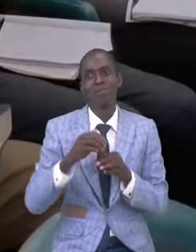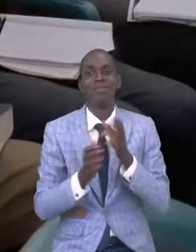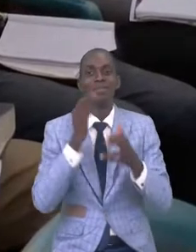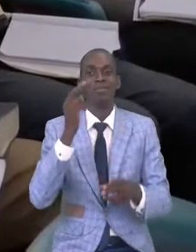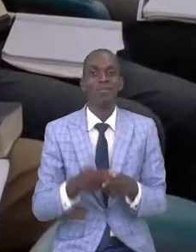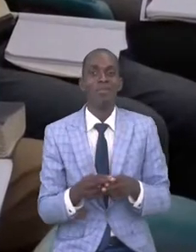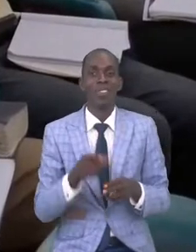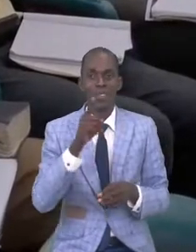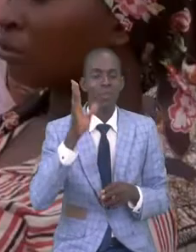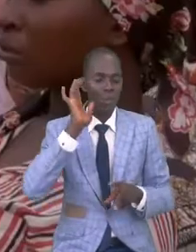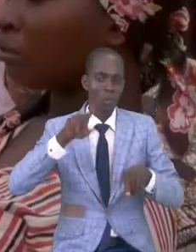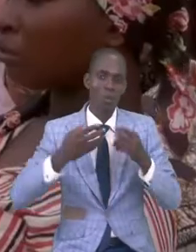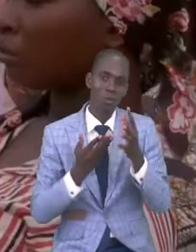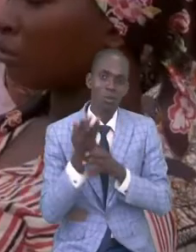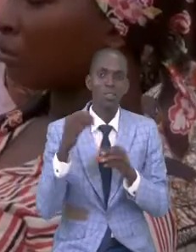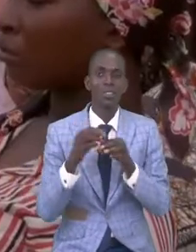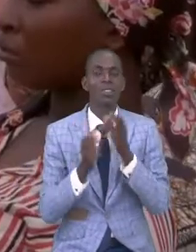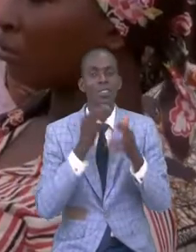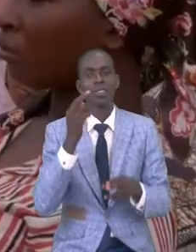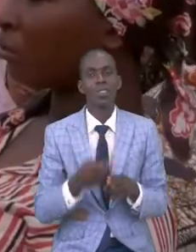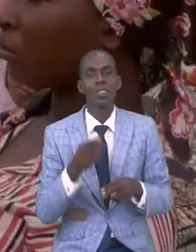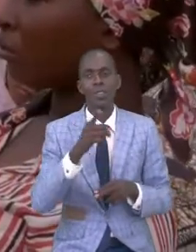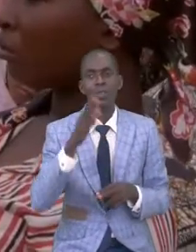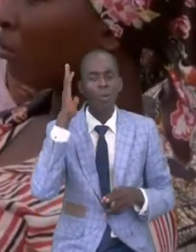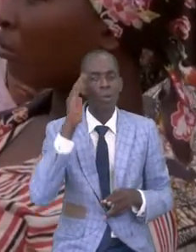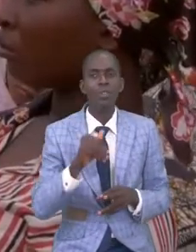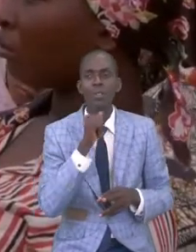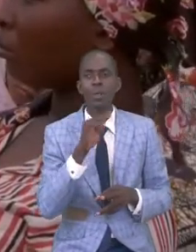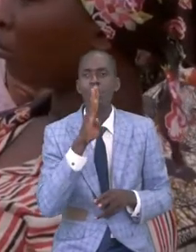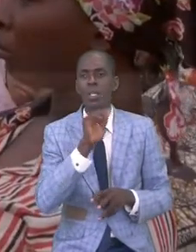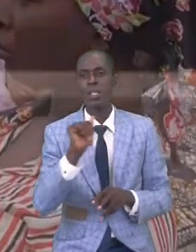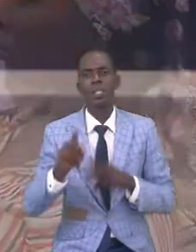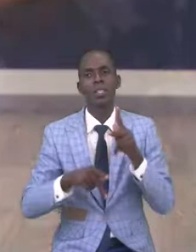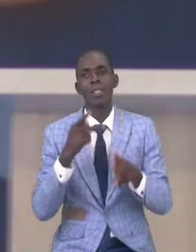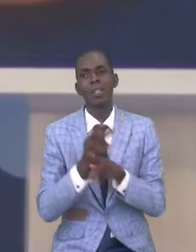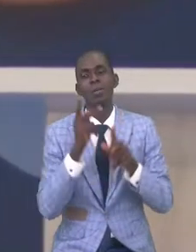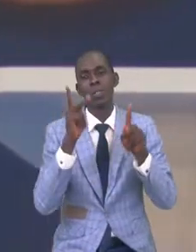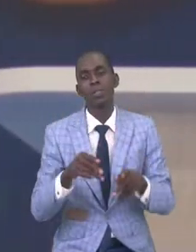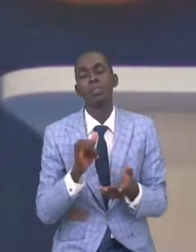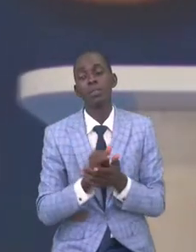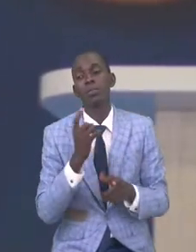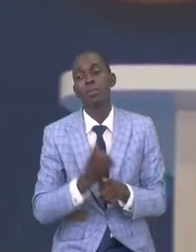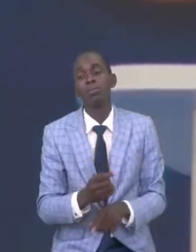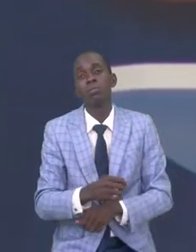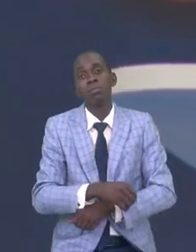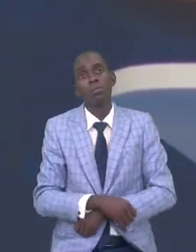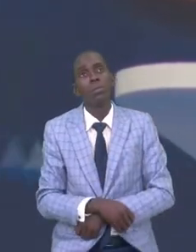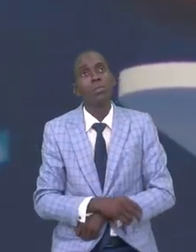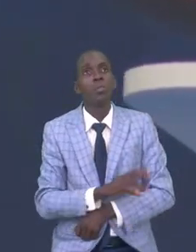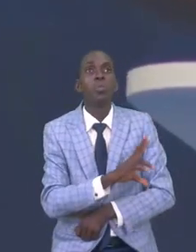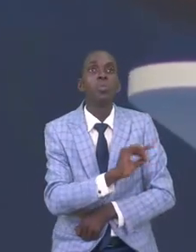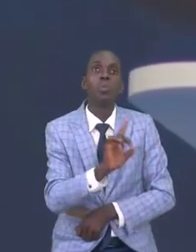Amen. You will go through. Amen. You'll not be the kind of person that will just sit down. Nobody is helping